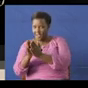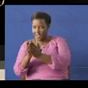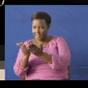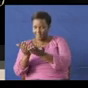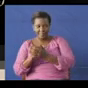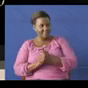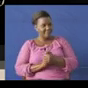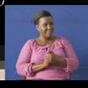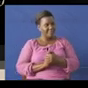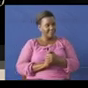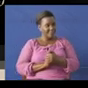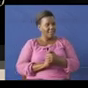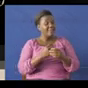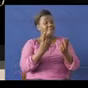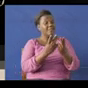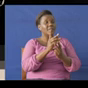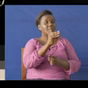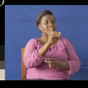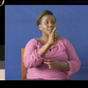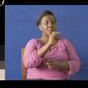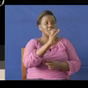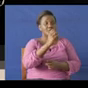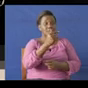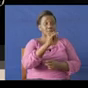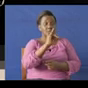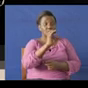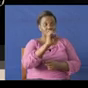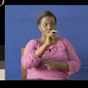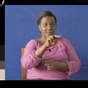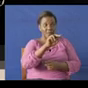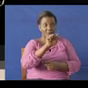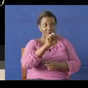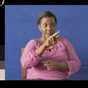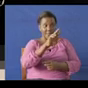an exercise book if you have, and a dictionary.